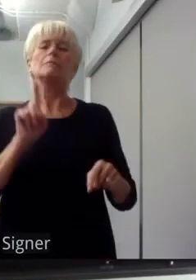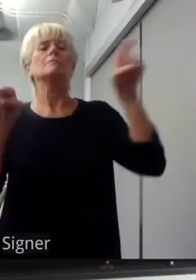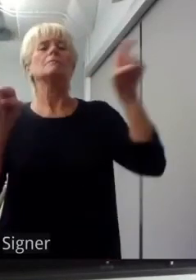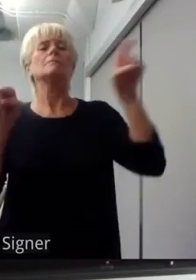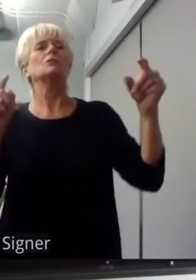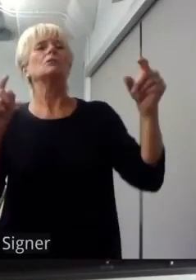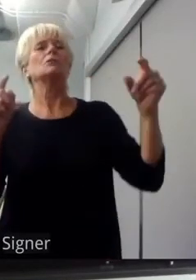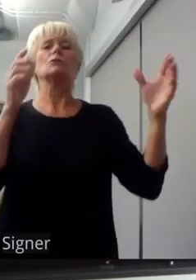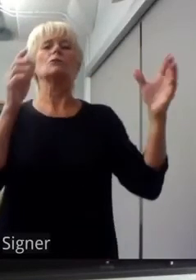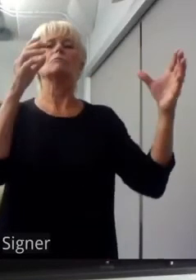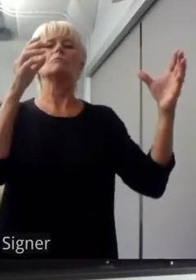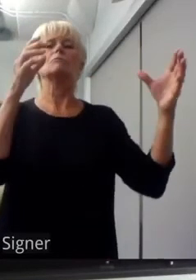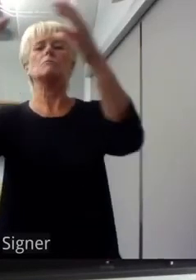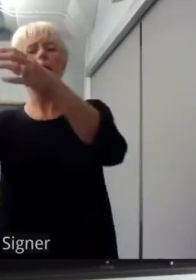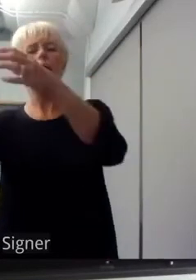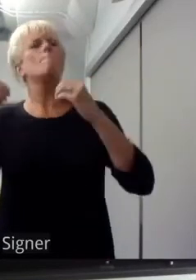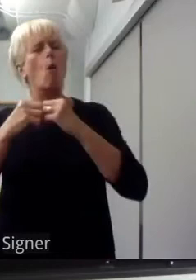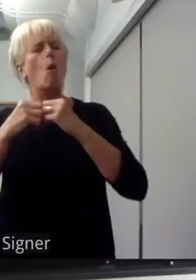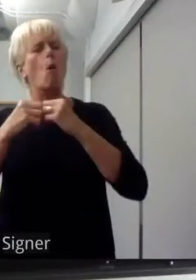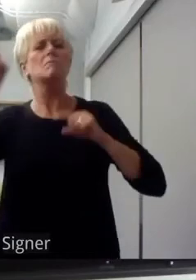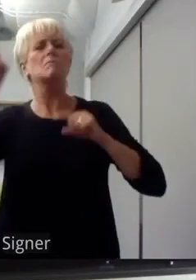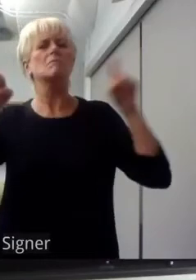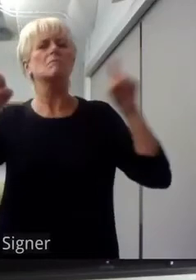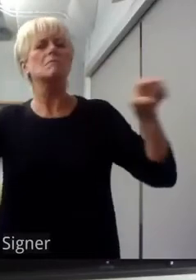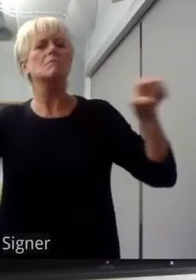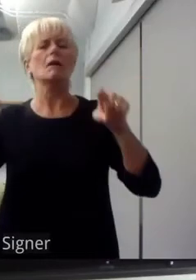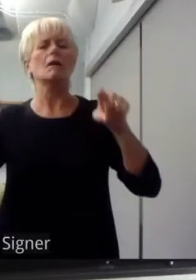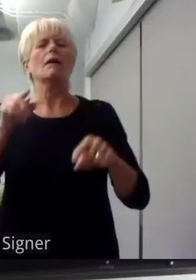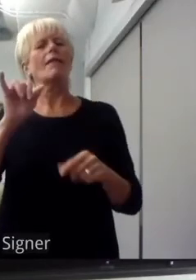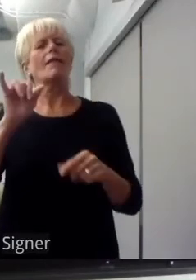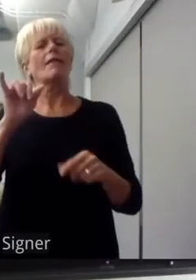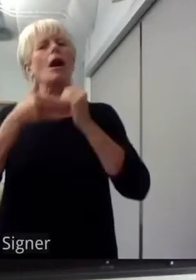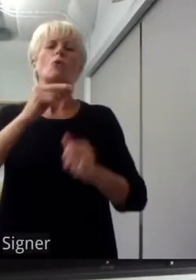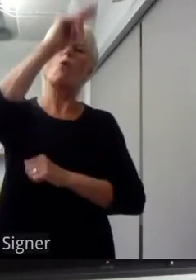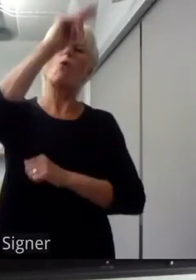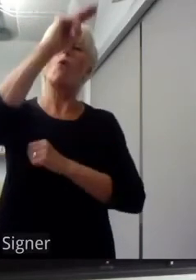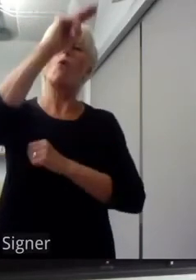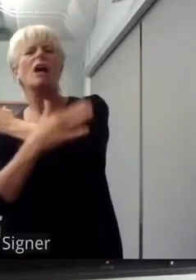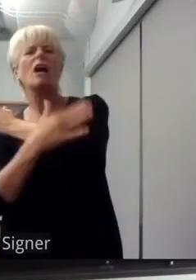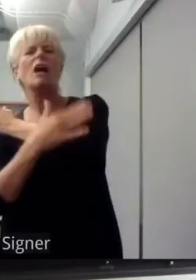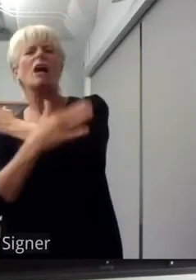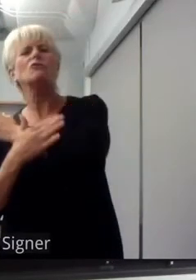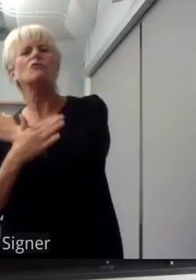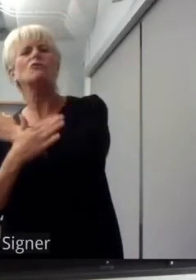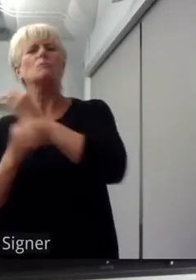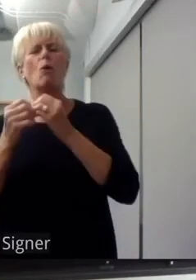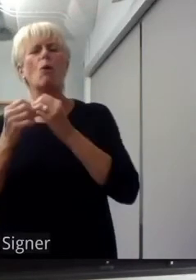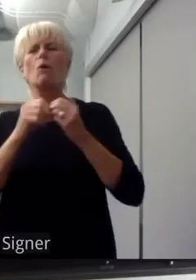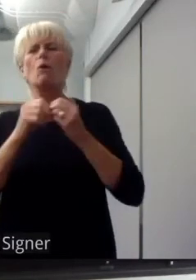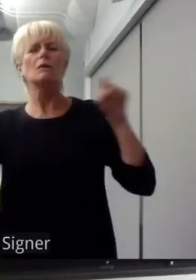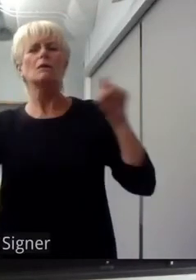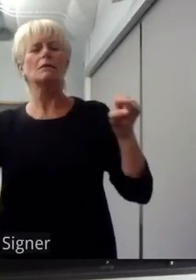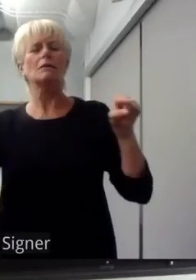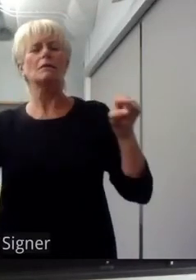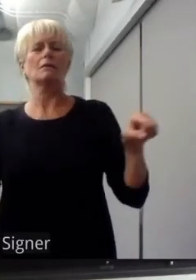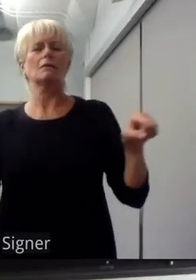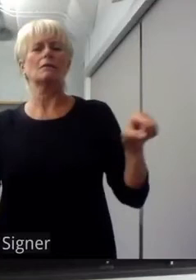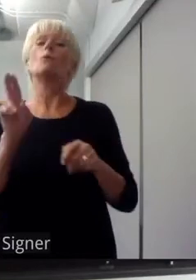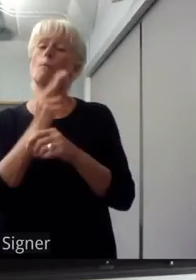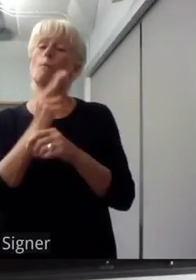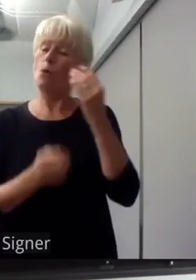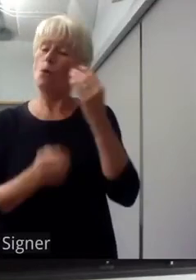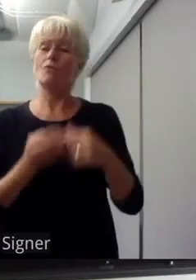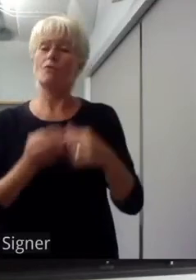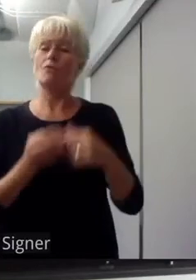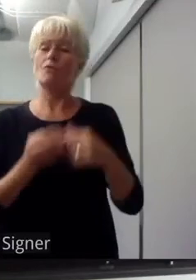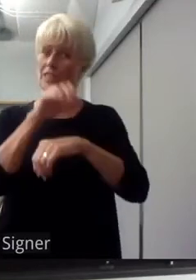us tremendously in the north, in rural areas, and we were able to do it in both languages. Okay, Mayo, I'm going to turn to you and just say, because I want to get to what you